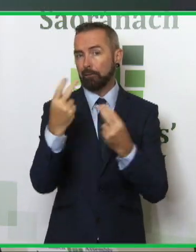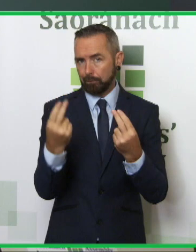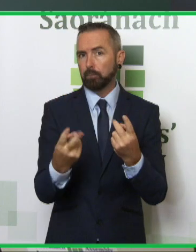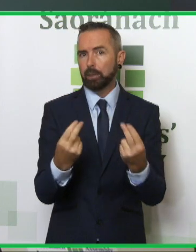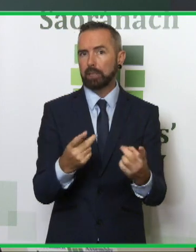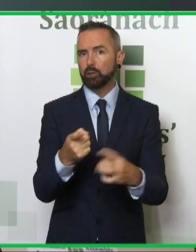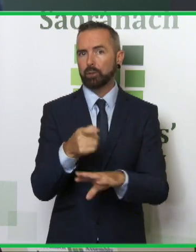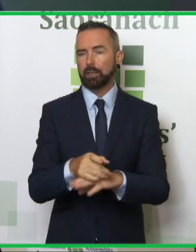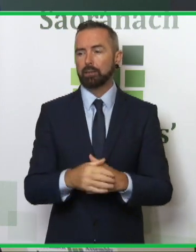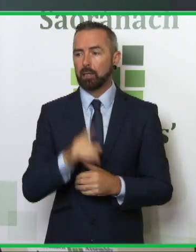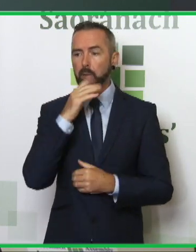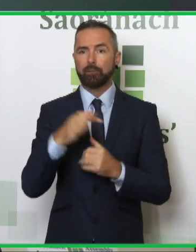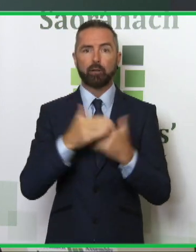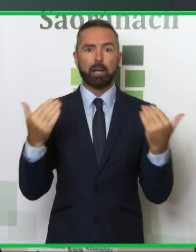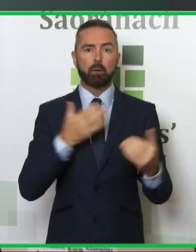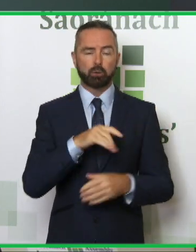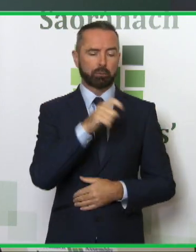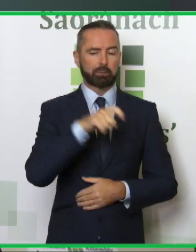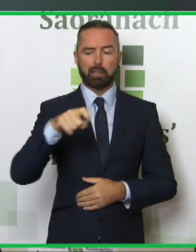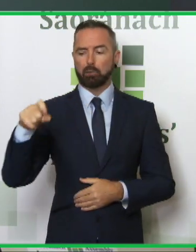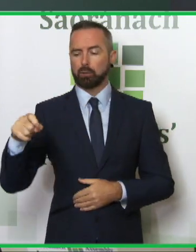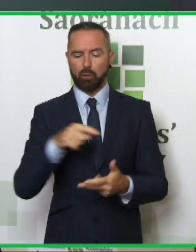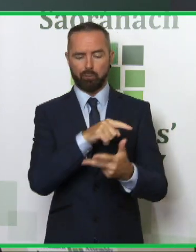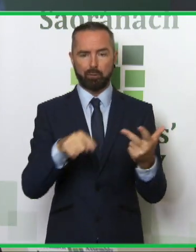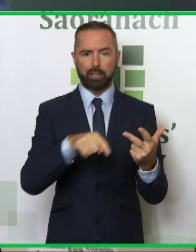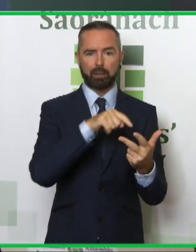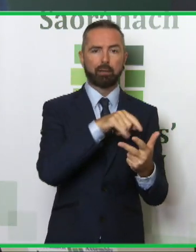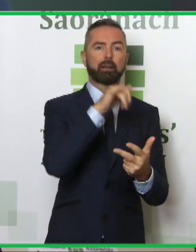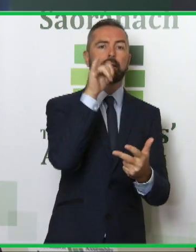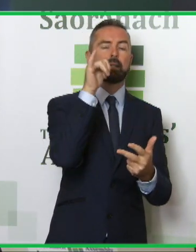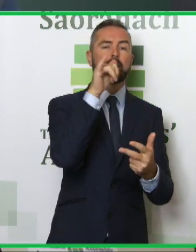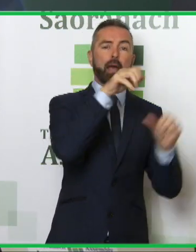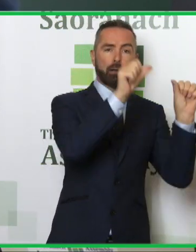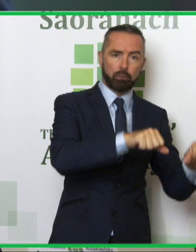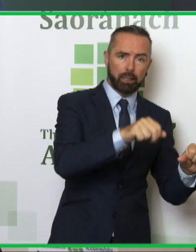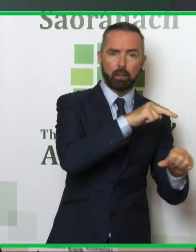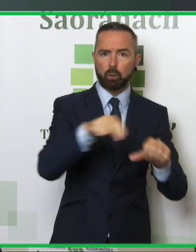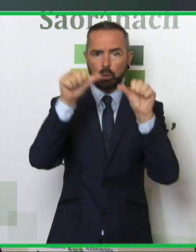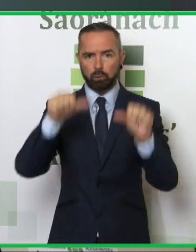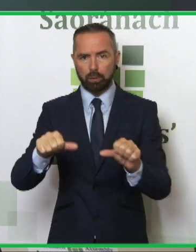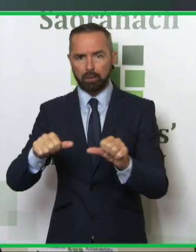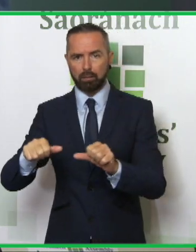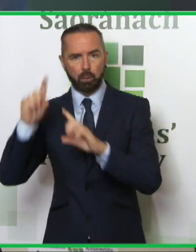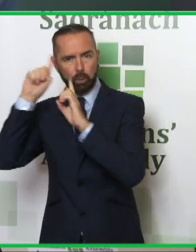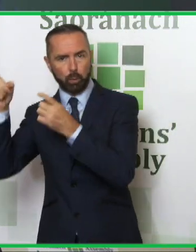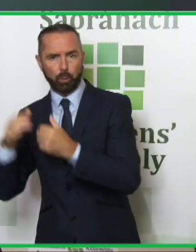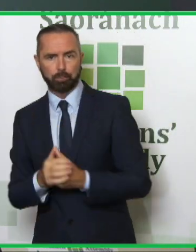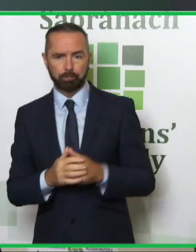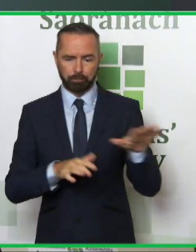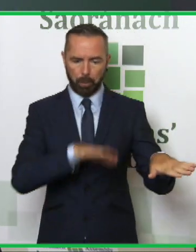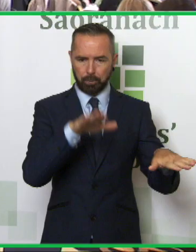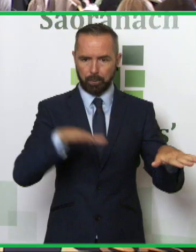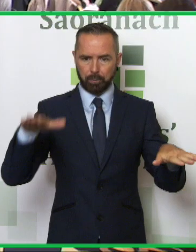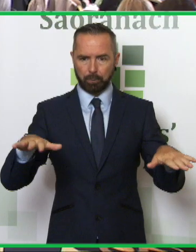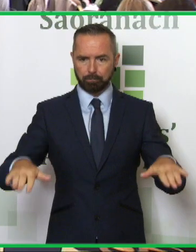now, it's literally just counting 3 options. We'll be stacking up the papers in 3 piles and counting them. It's as simple as that.